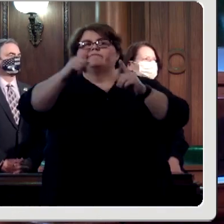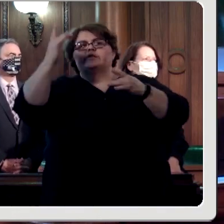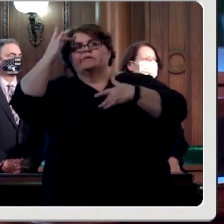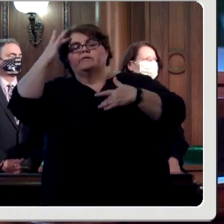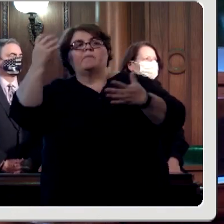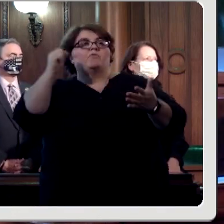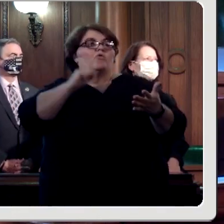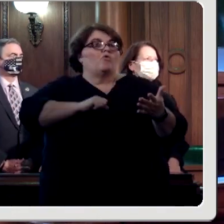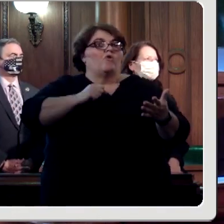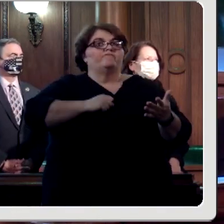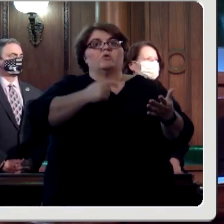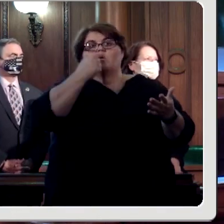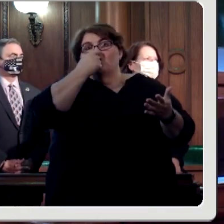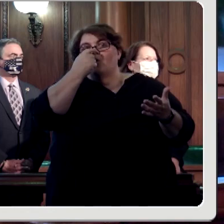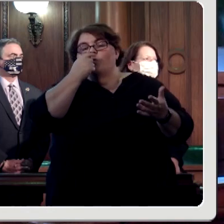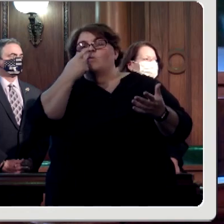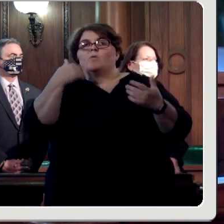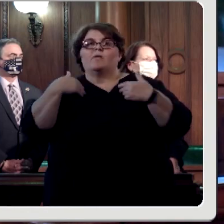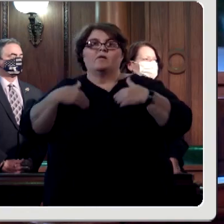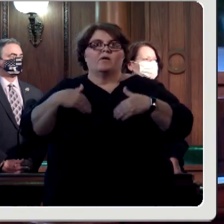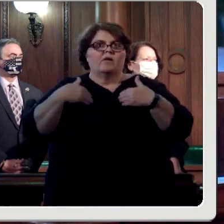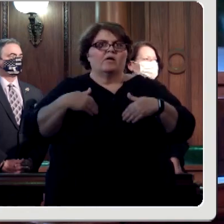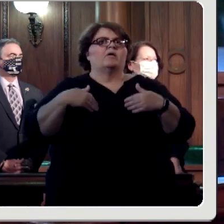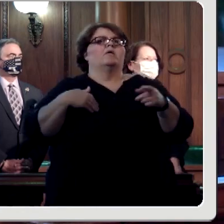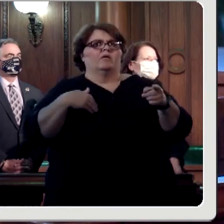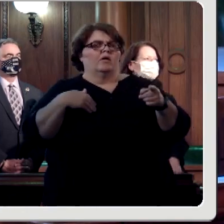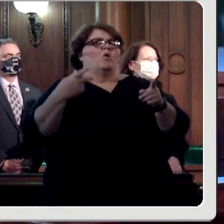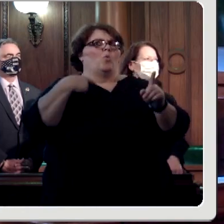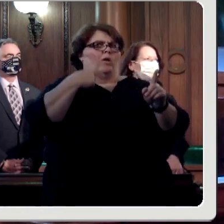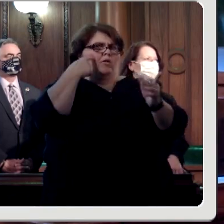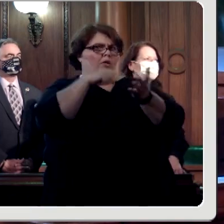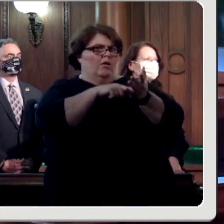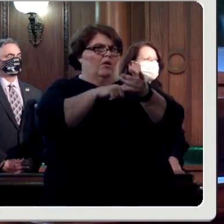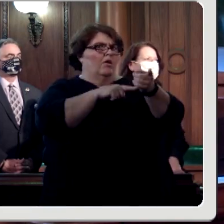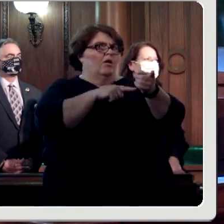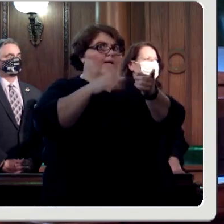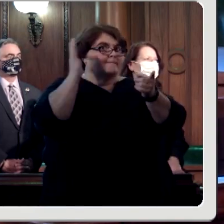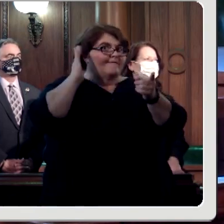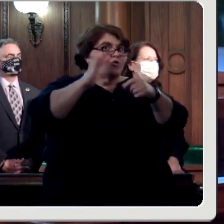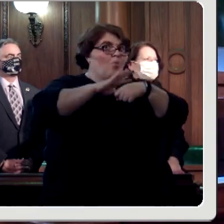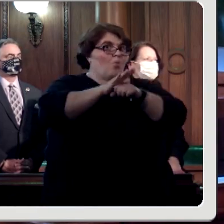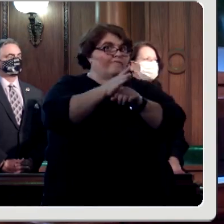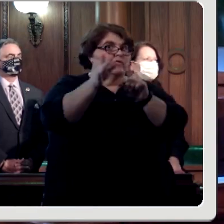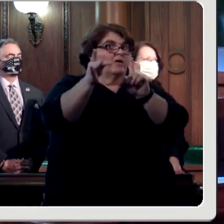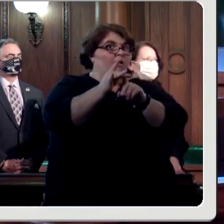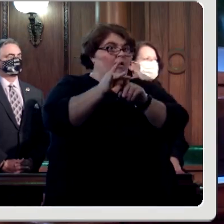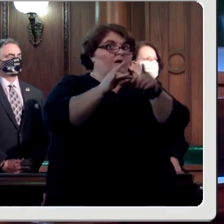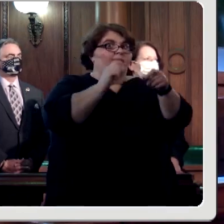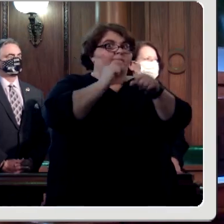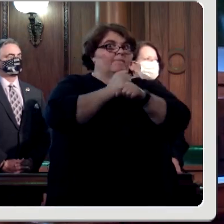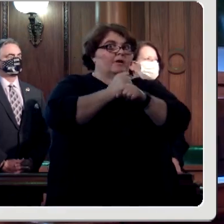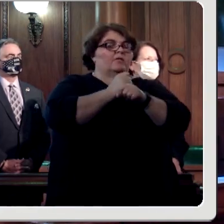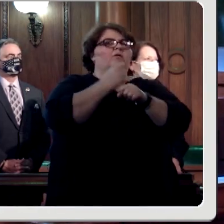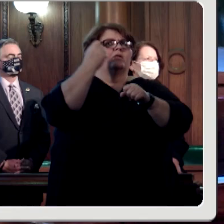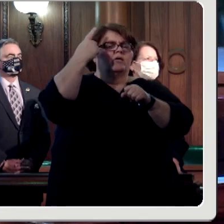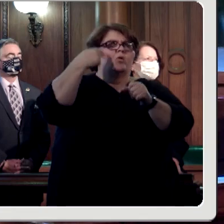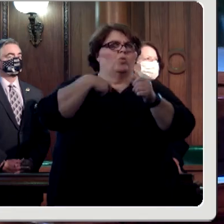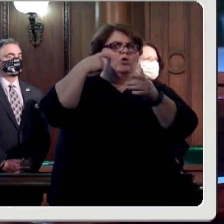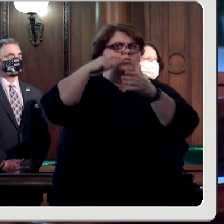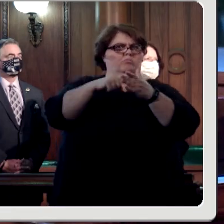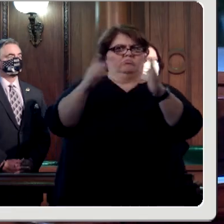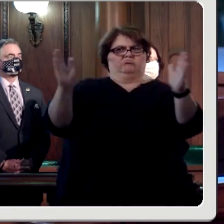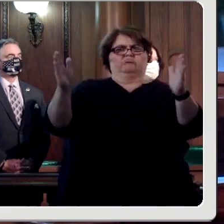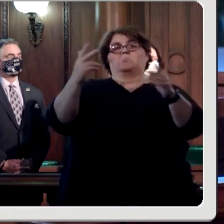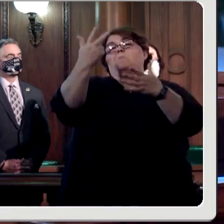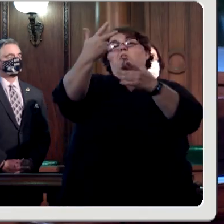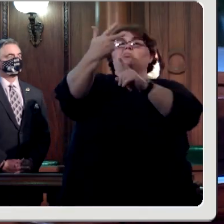infection in the past, and they are presenting now with respiratory symptoms, and it's been within 90 days or perhaps even a little bit longer, they may